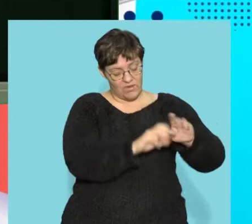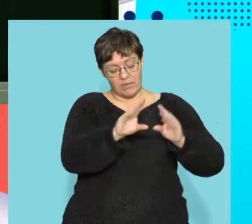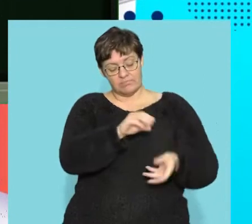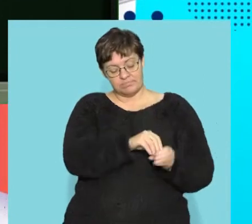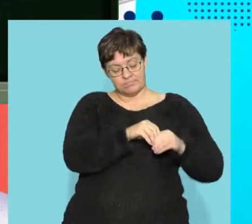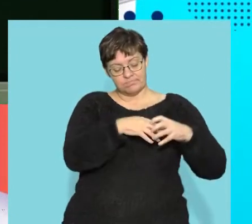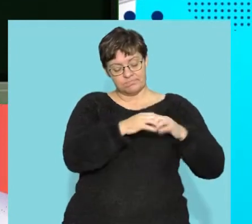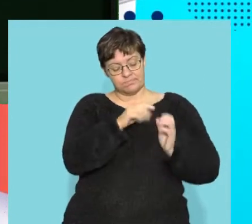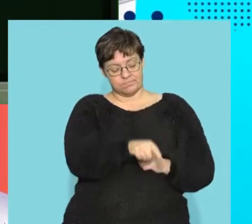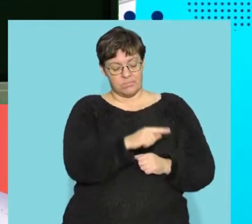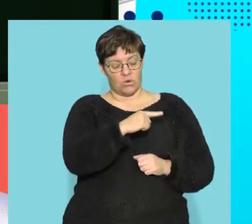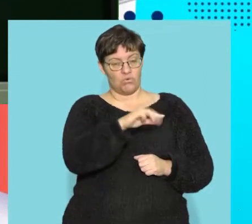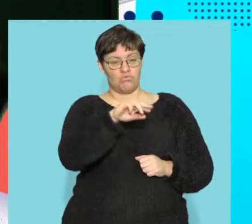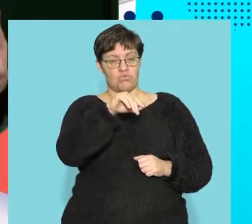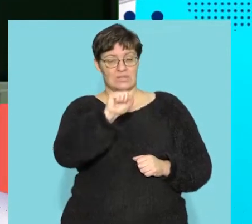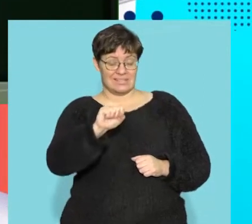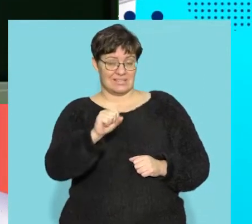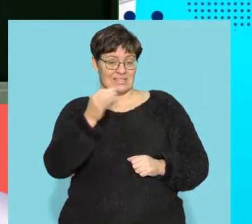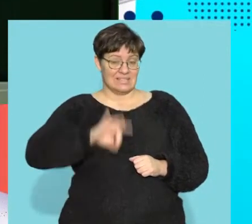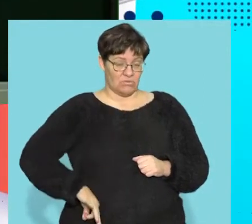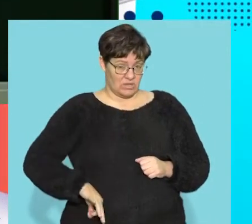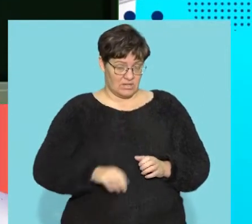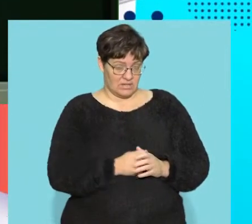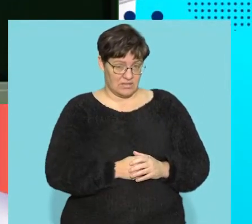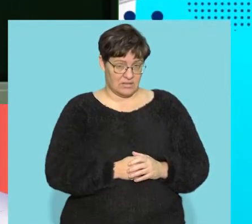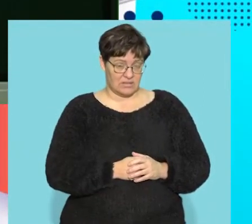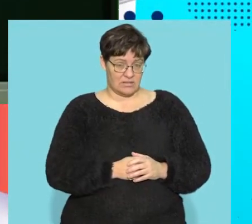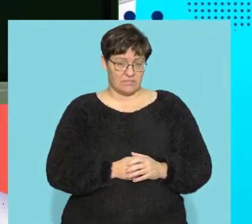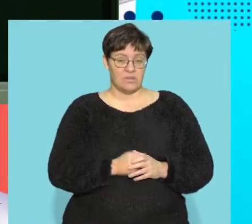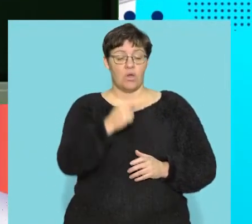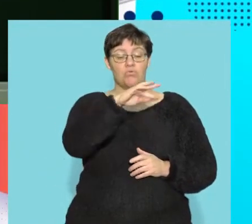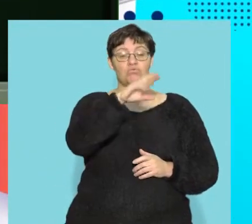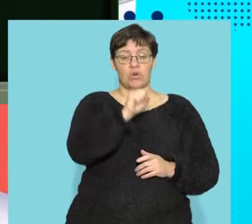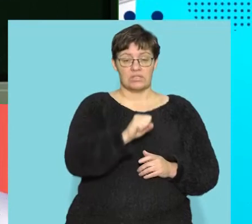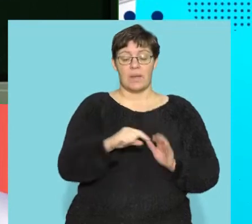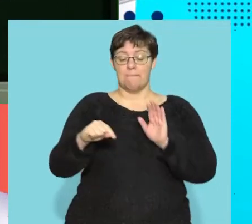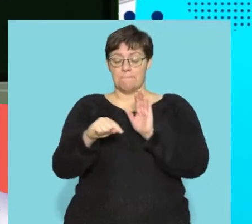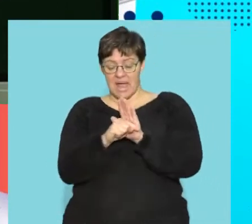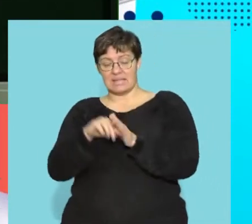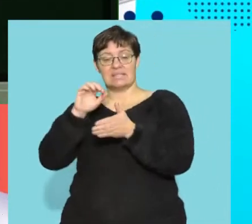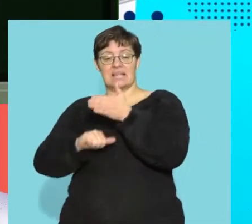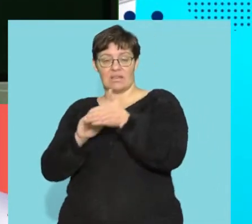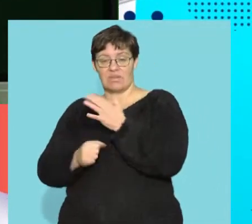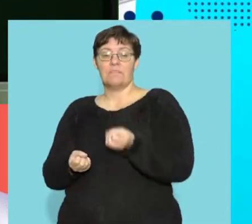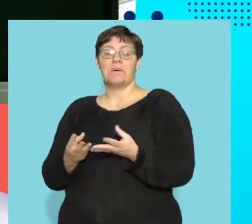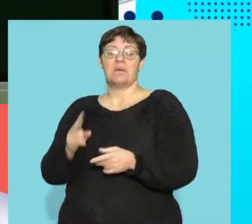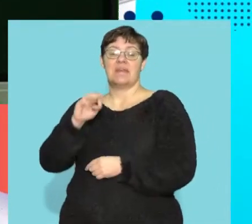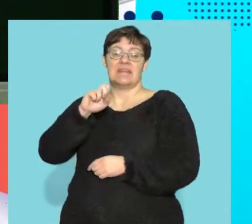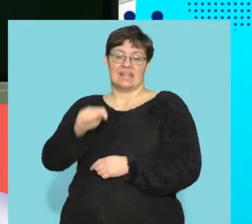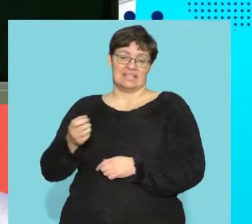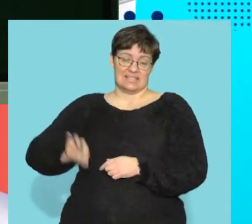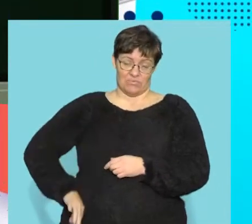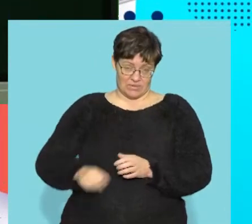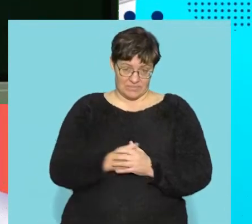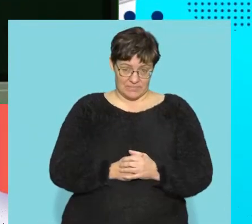my gross salary. Stated in other words, gross salary minus deductions gives me net salary. Okay,